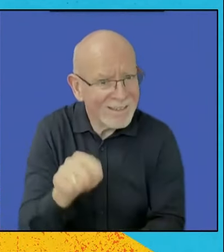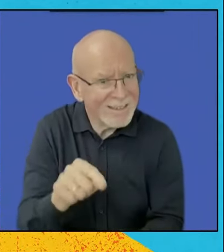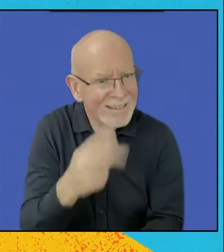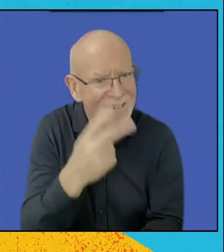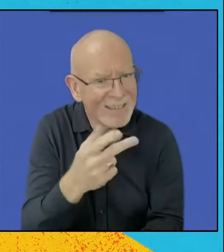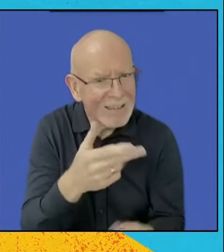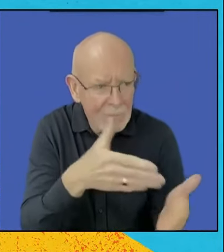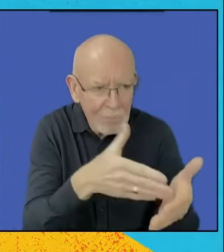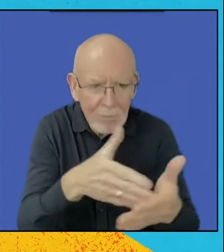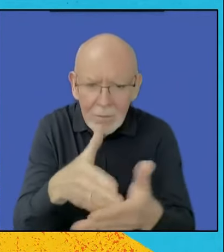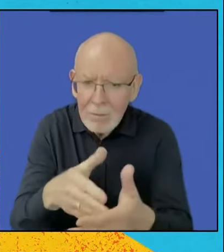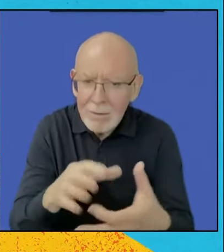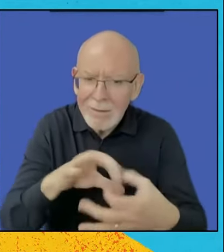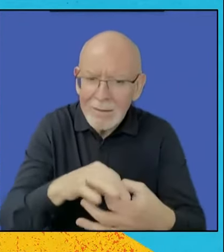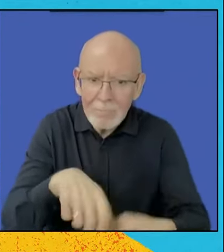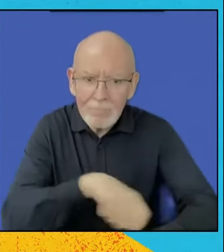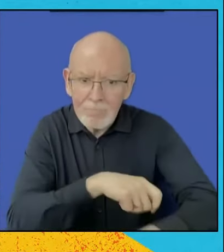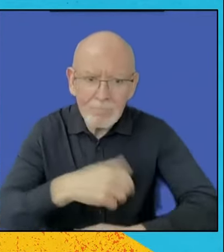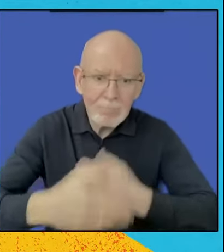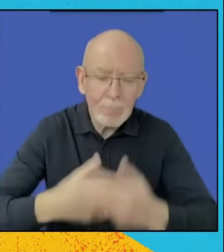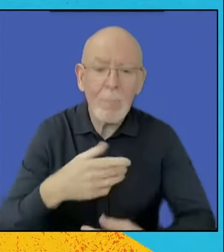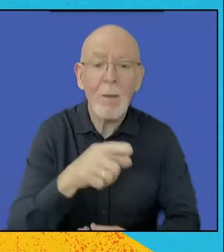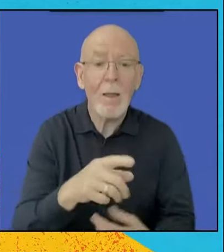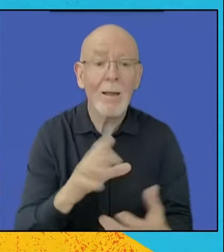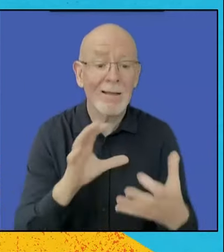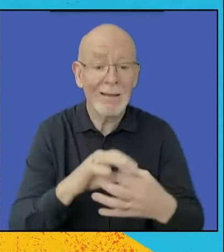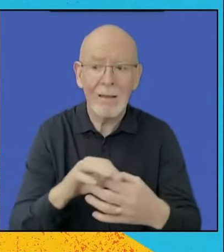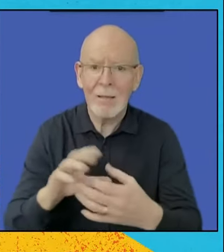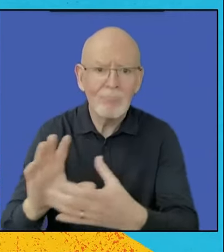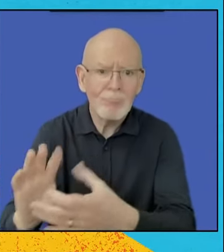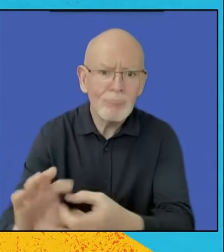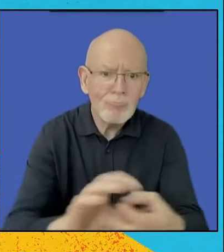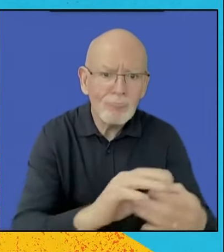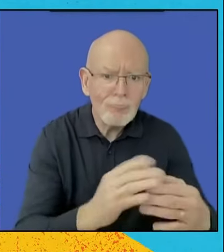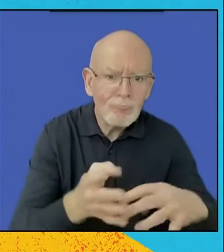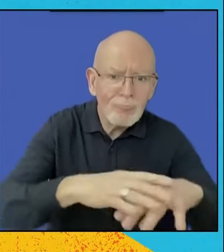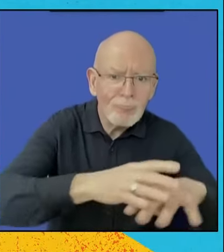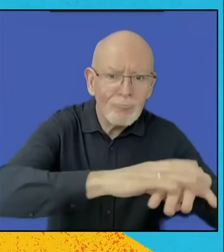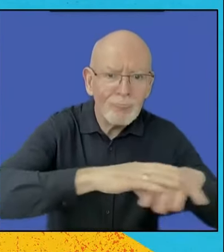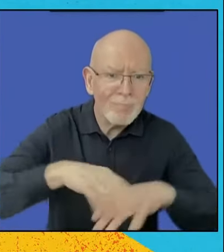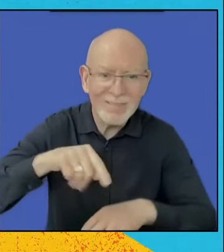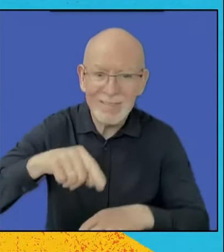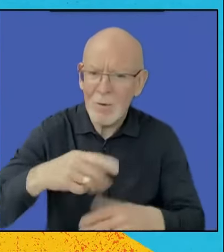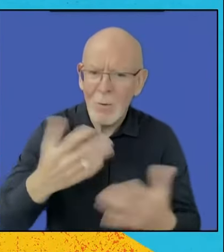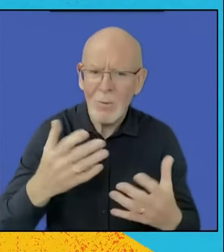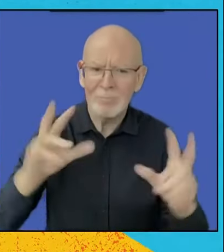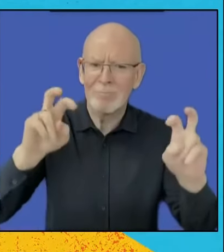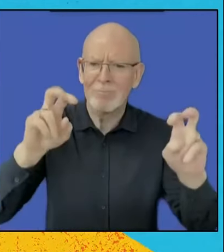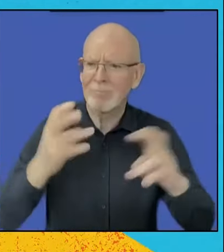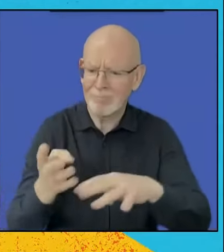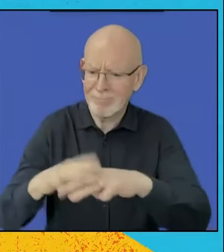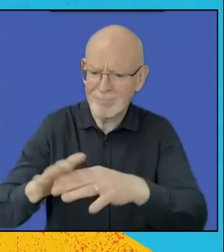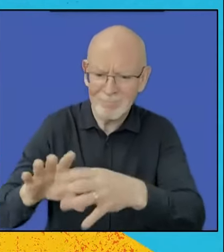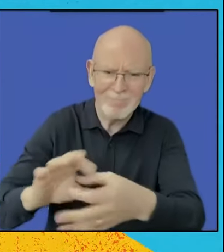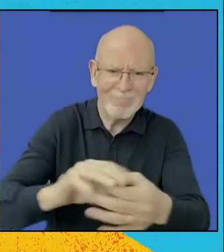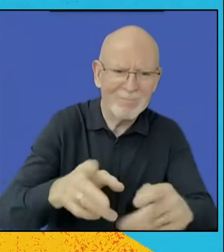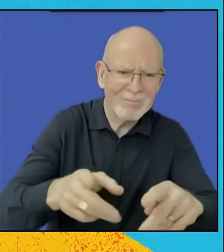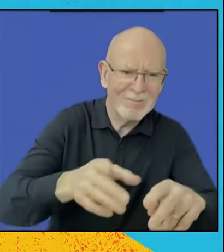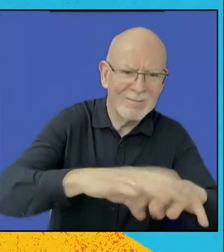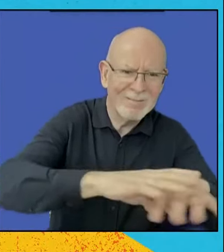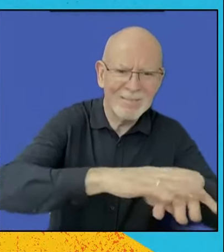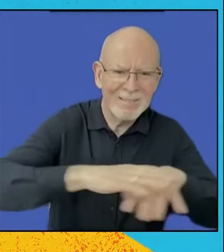our disability or not, so we can face exclusion or discrimination if we had these aspects in our life. So